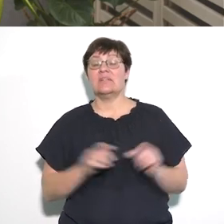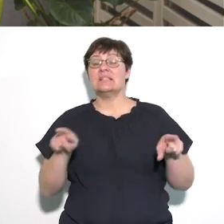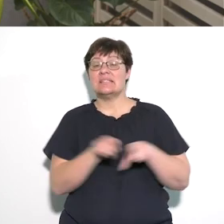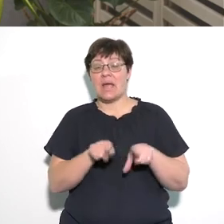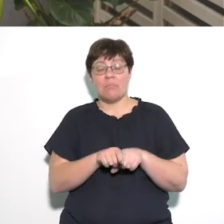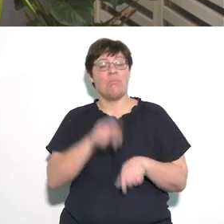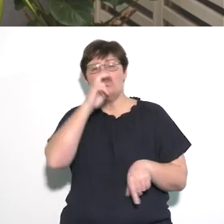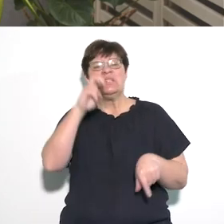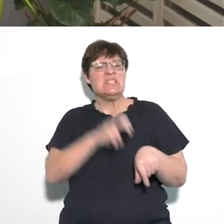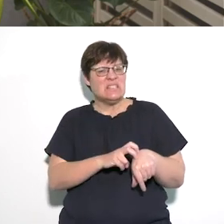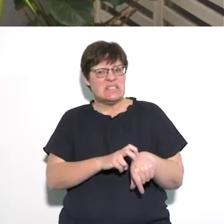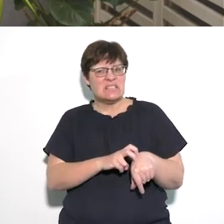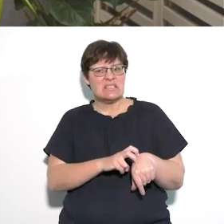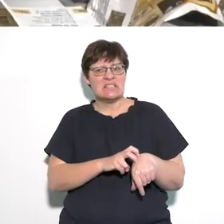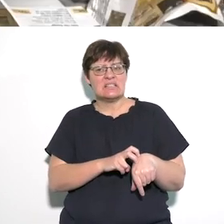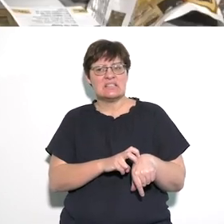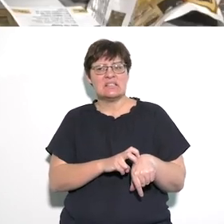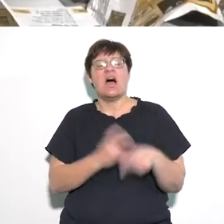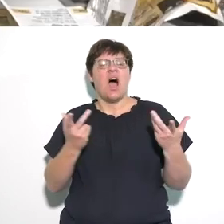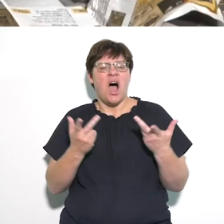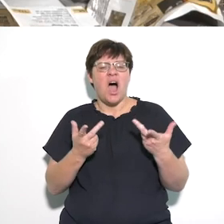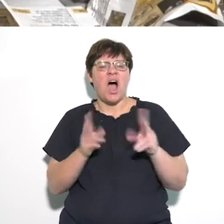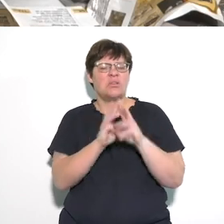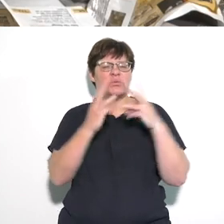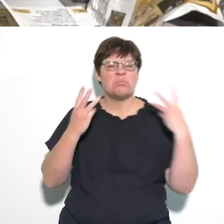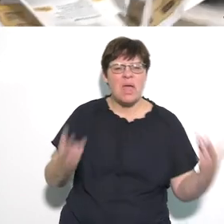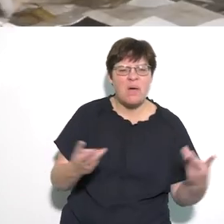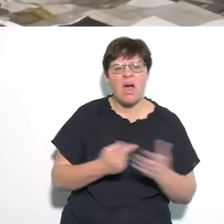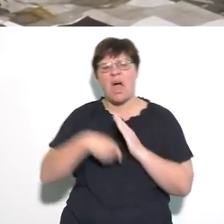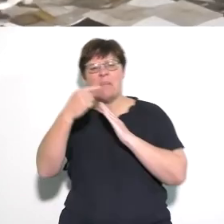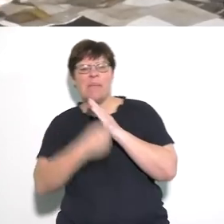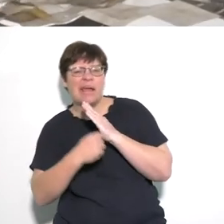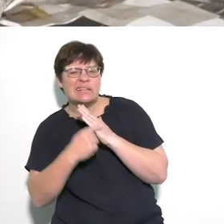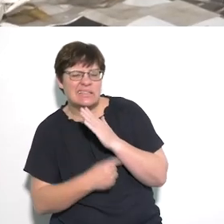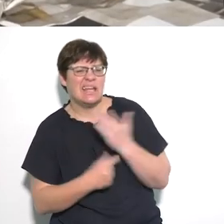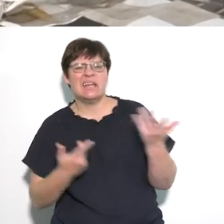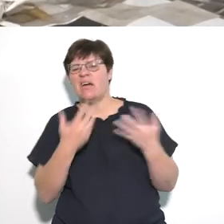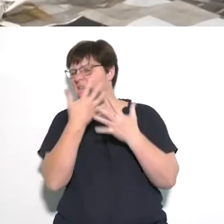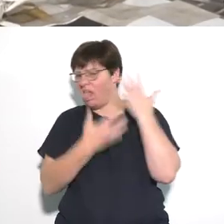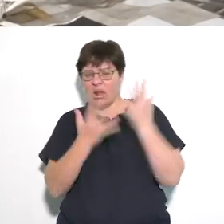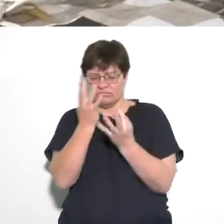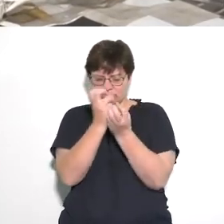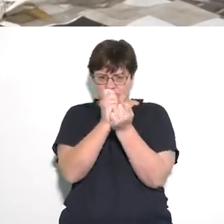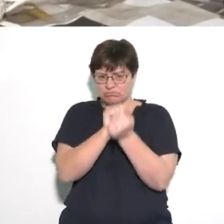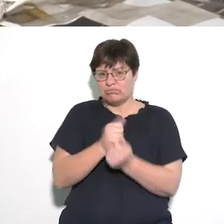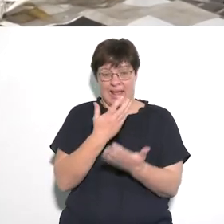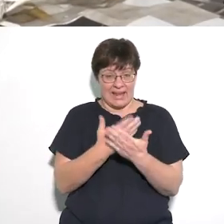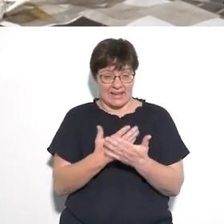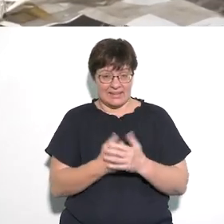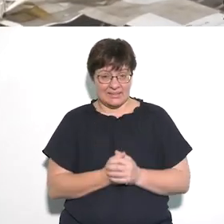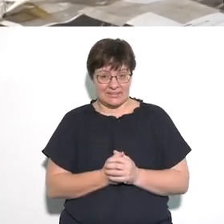You also need some tissue paper or any paper from magazines that you can scrunch up to make your